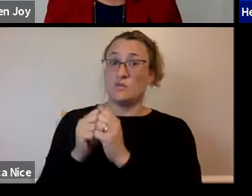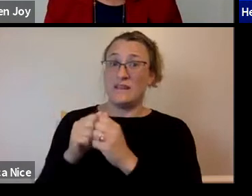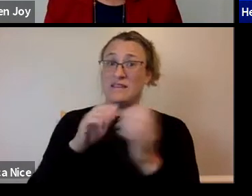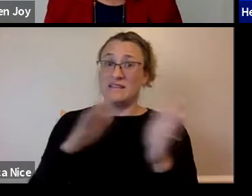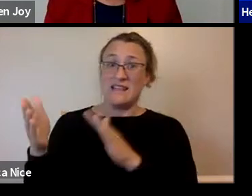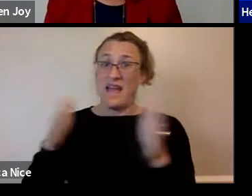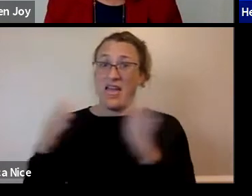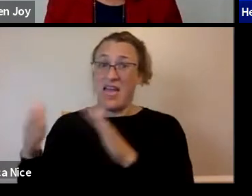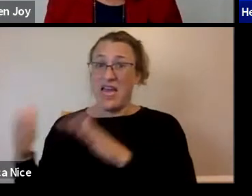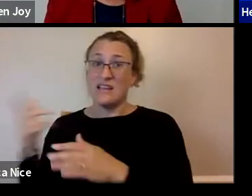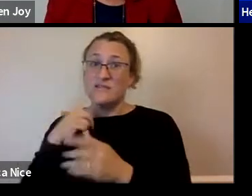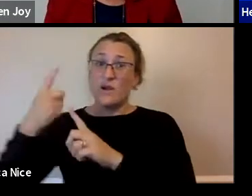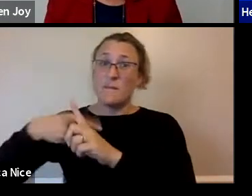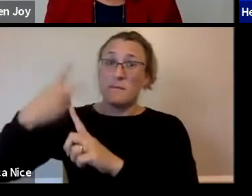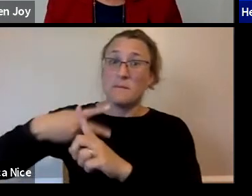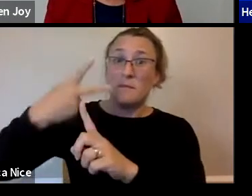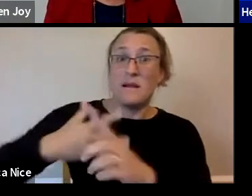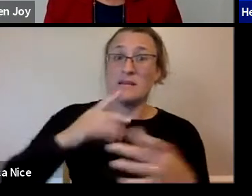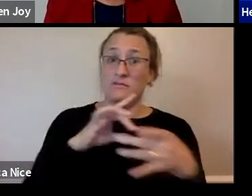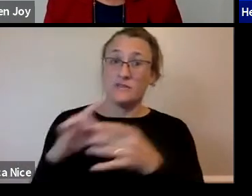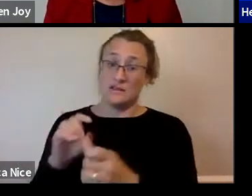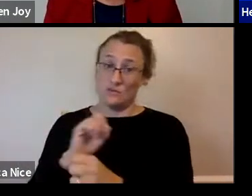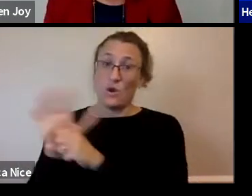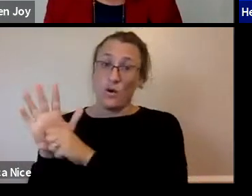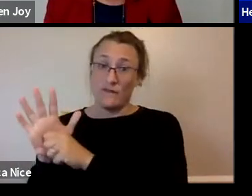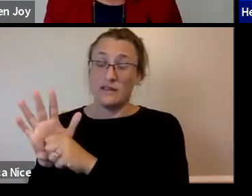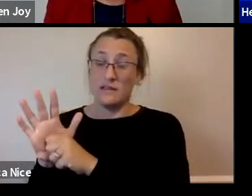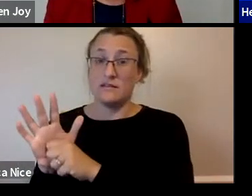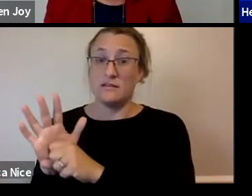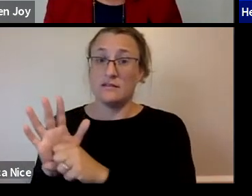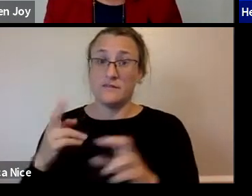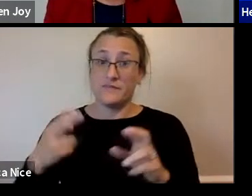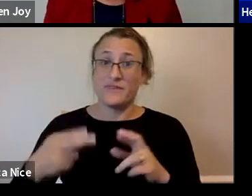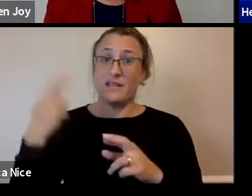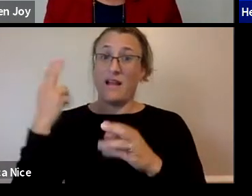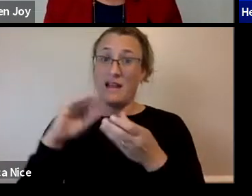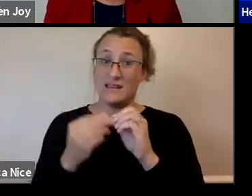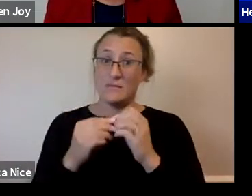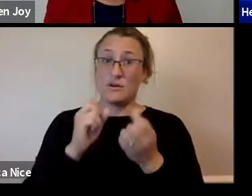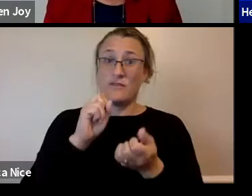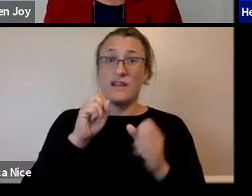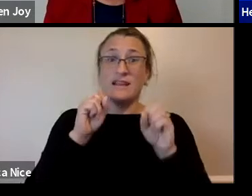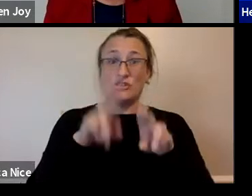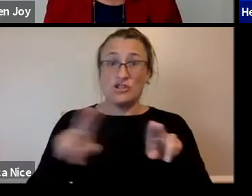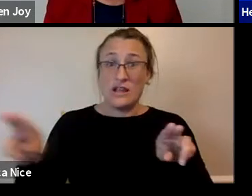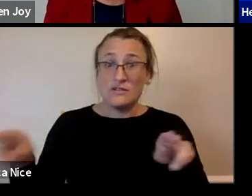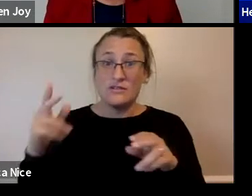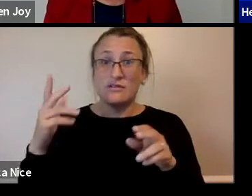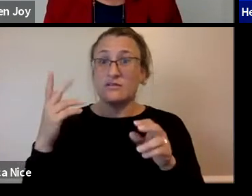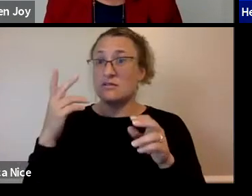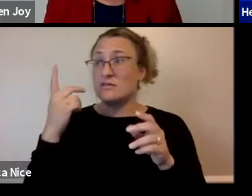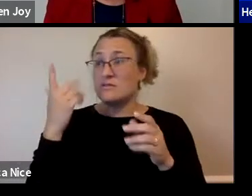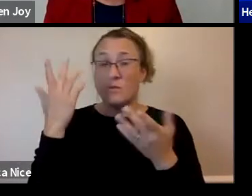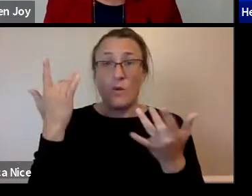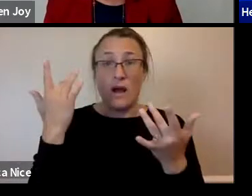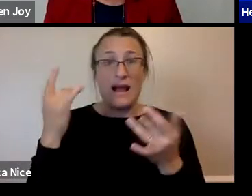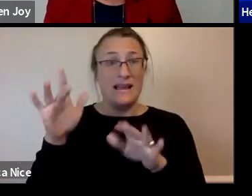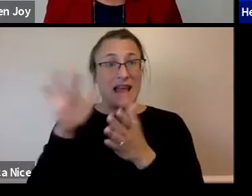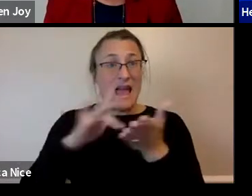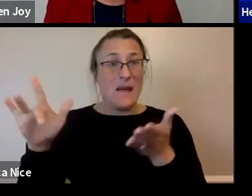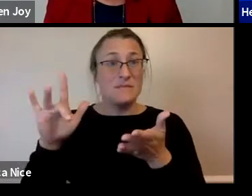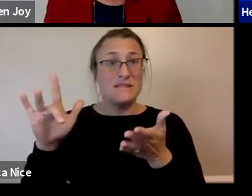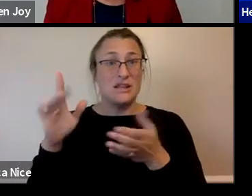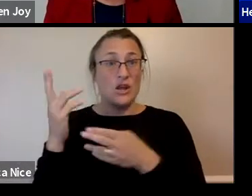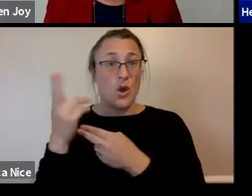months as a result of COVID. We have a high rate of shelters because of the empty hotels. We have a